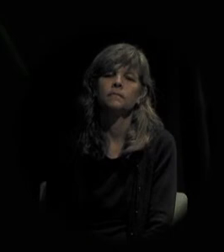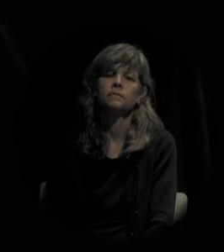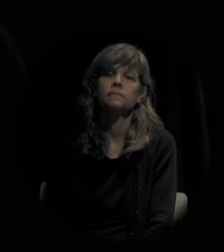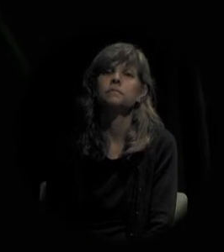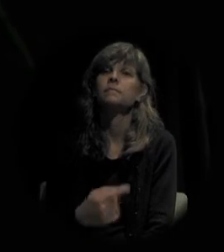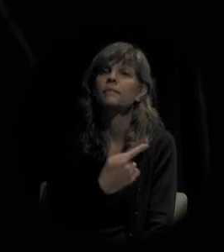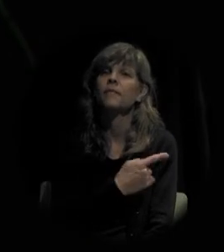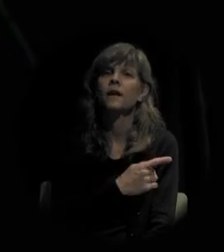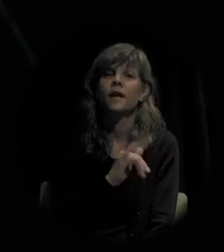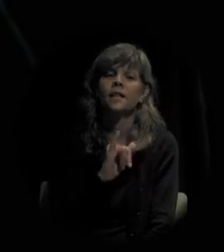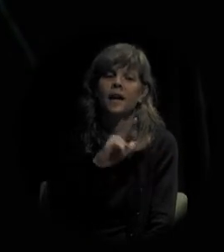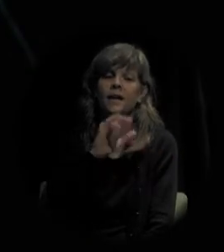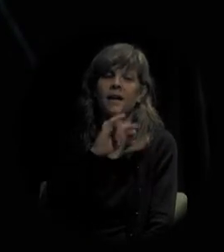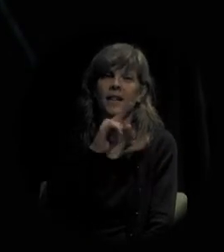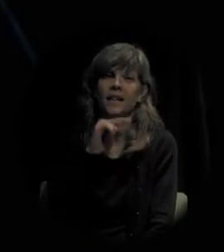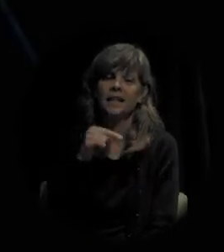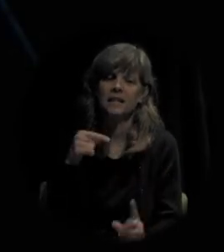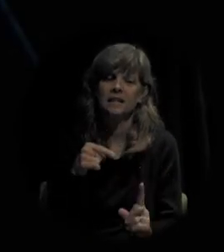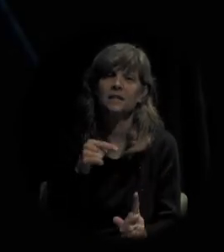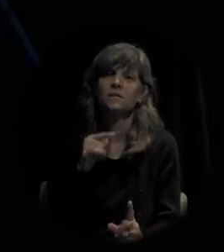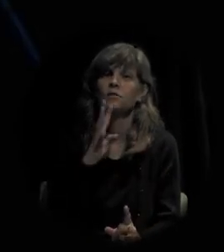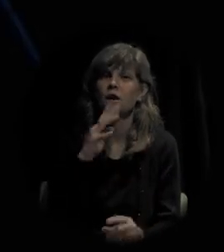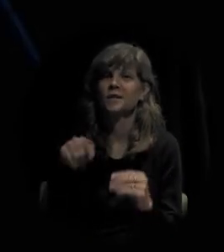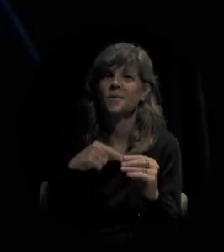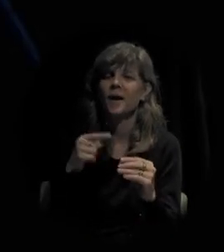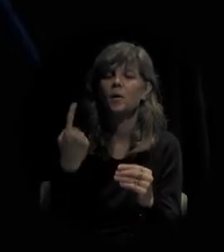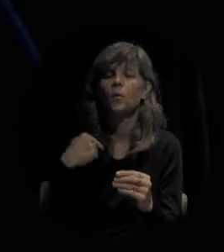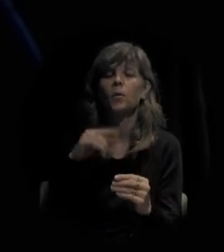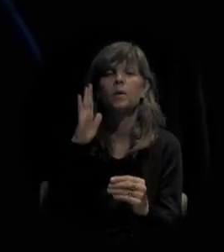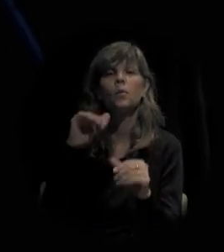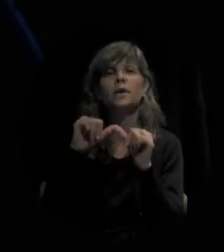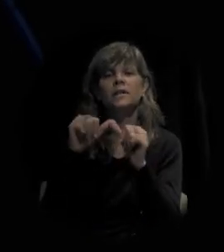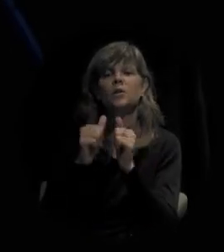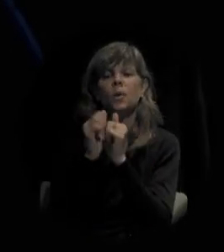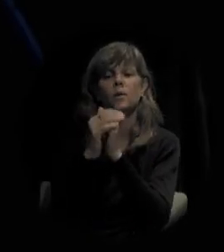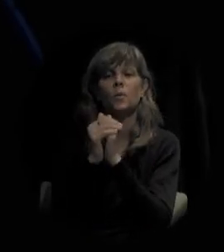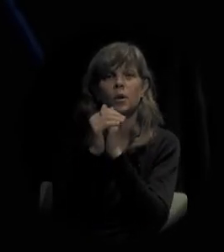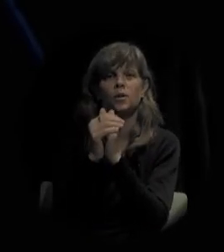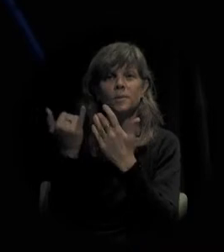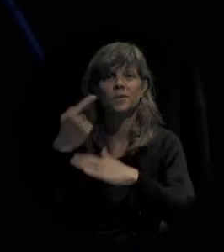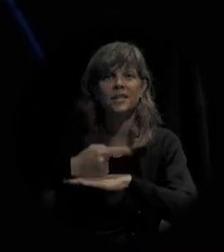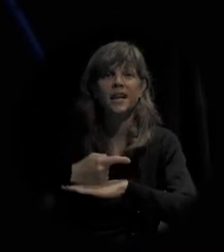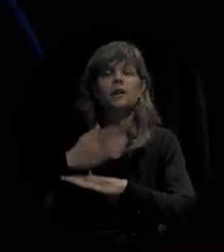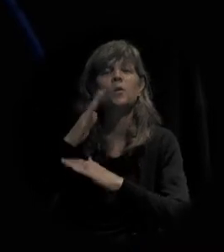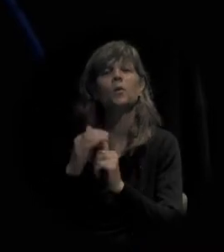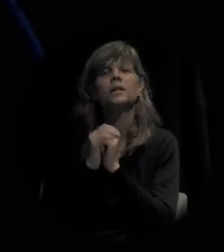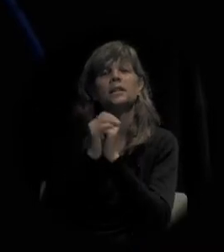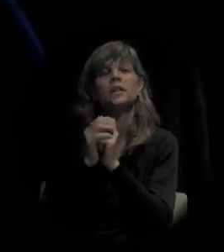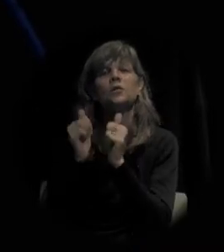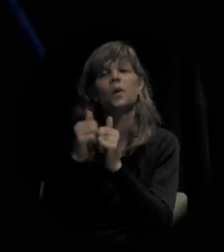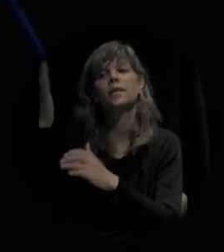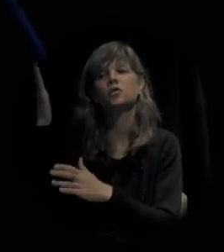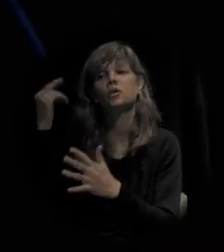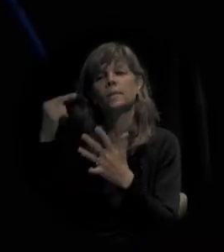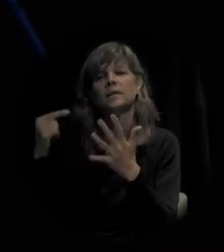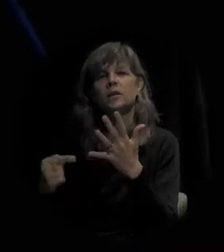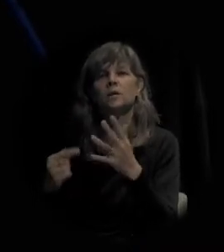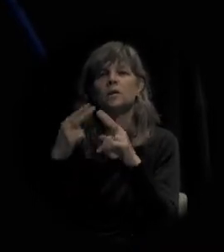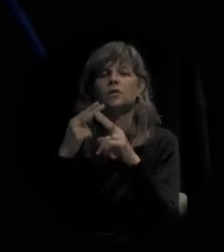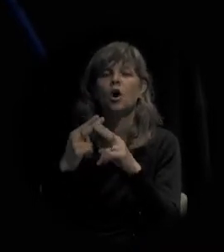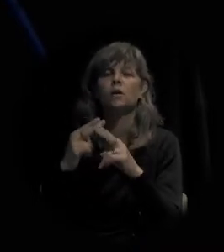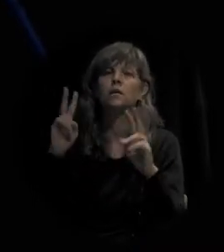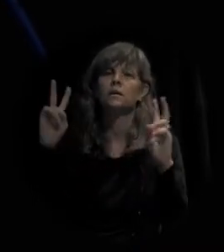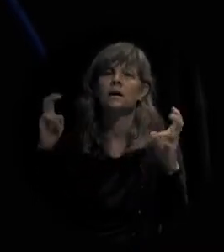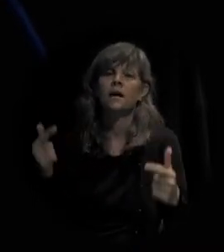Well, as Liz said, we continue in worship, and as we do that today, we're going to be continuing in our series entitled Life of